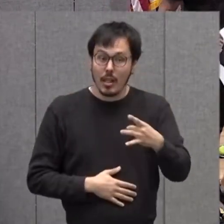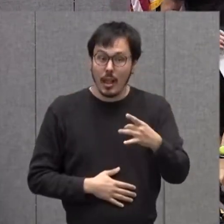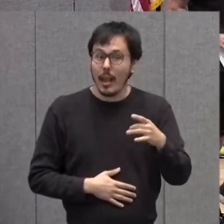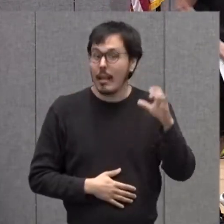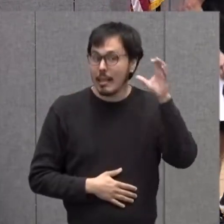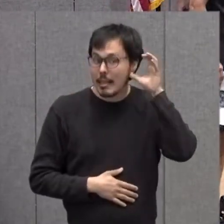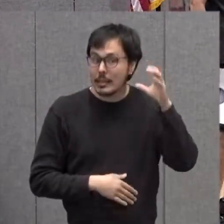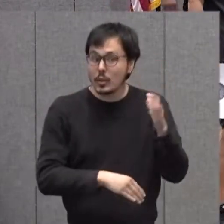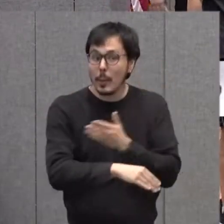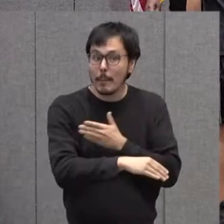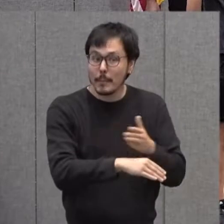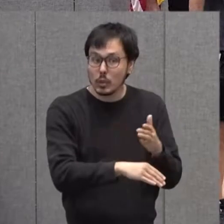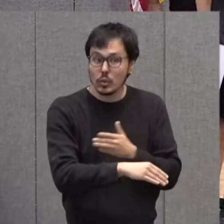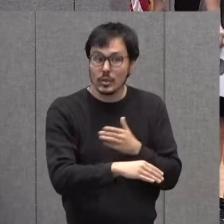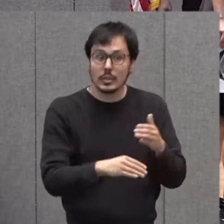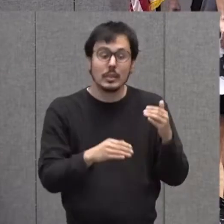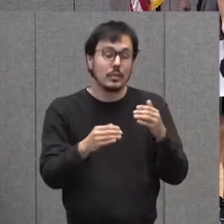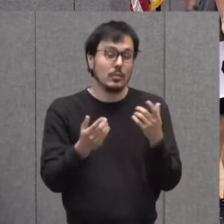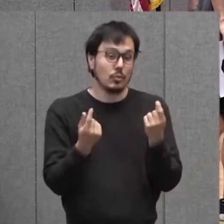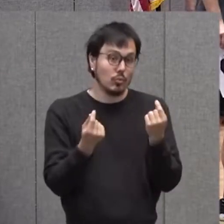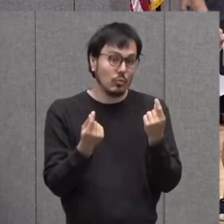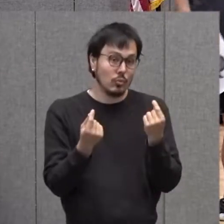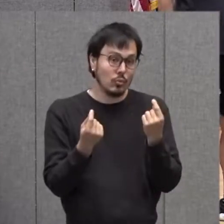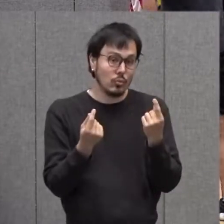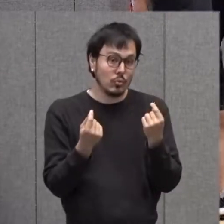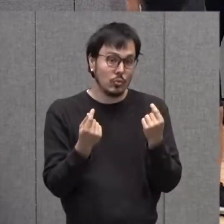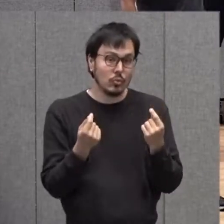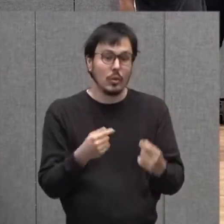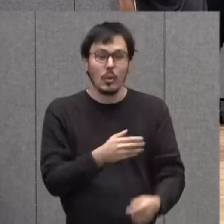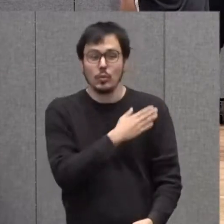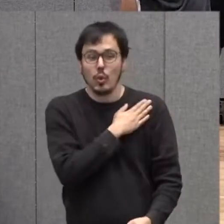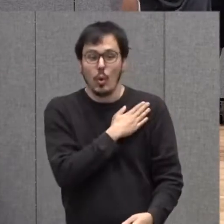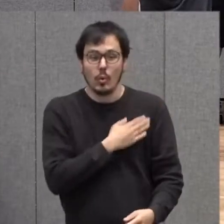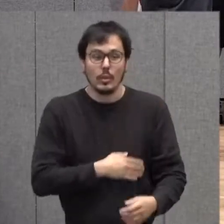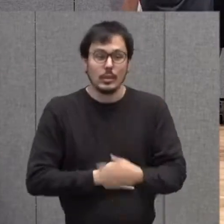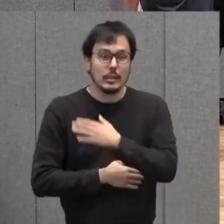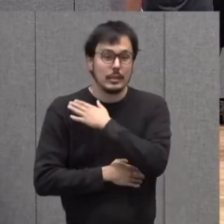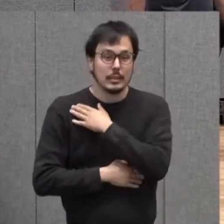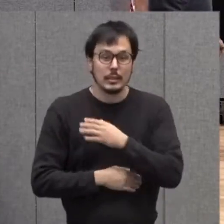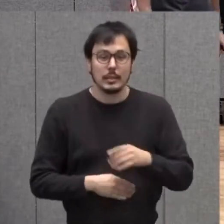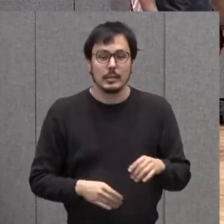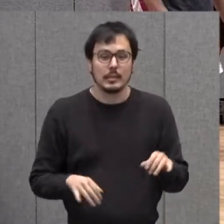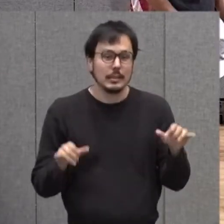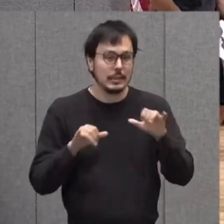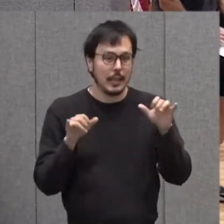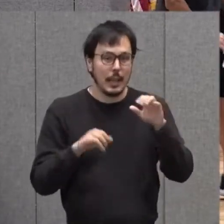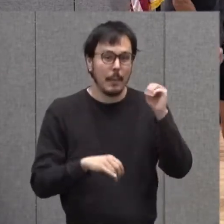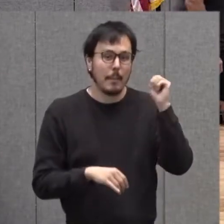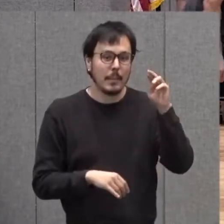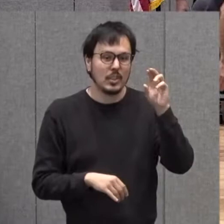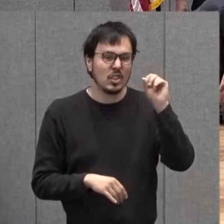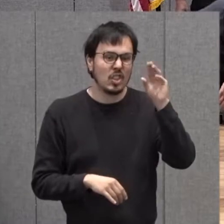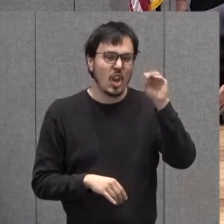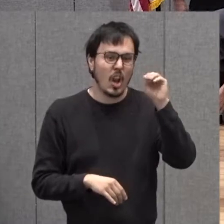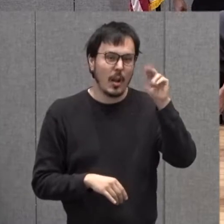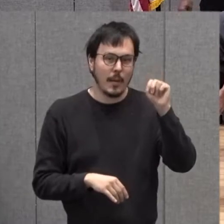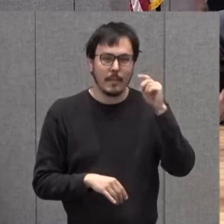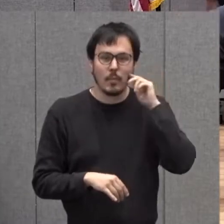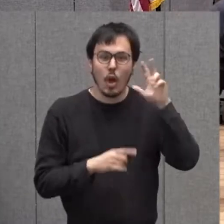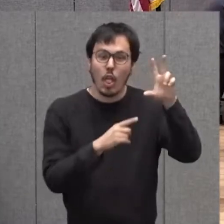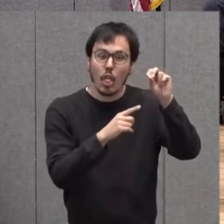to music, what will we do? We will do shoulder taps, like Mr. Dunham is showing us, for 30 seconds.